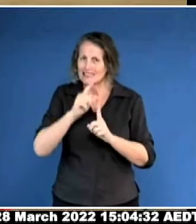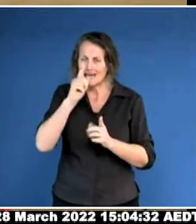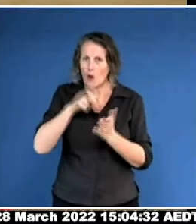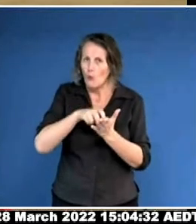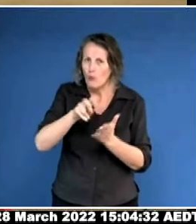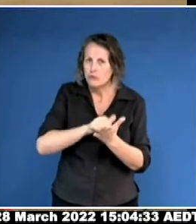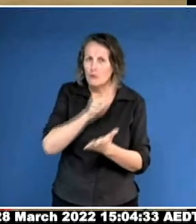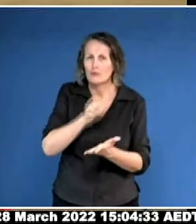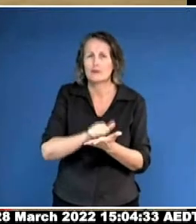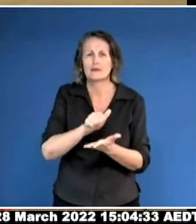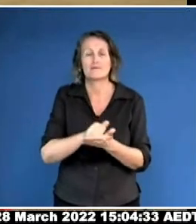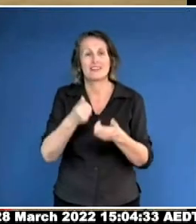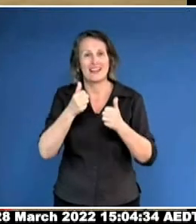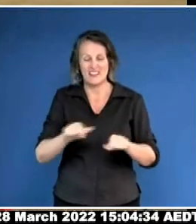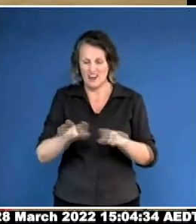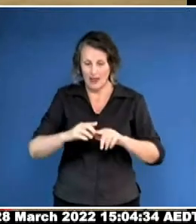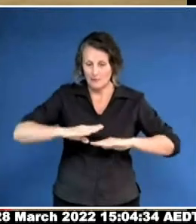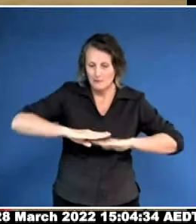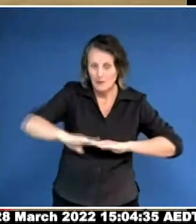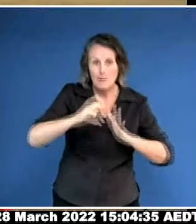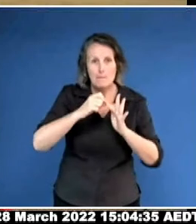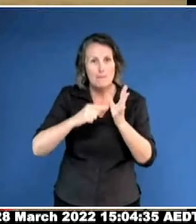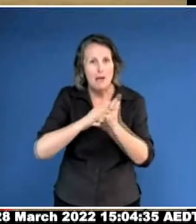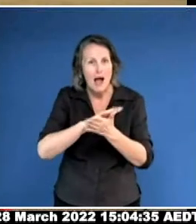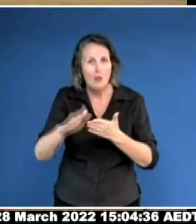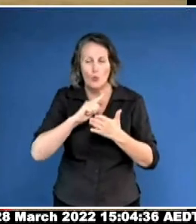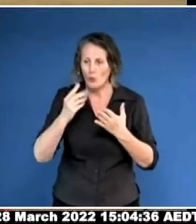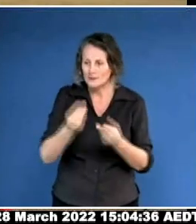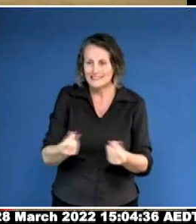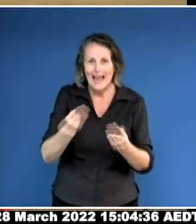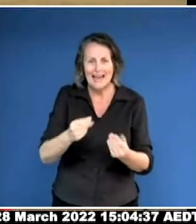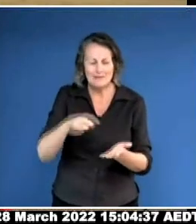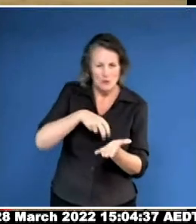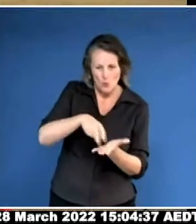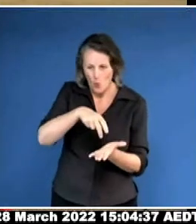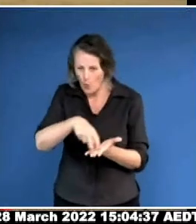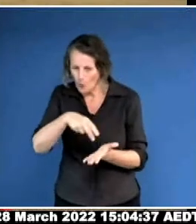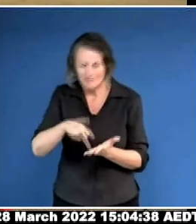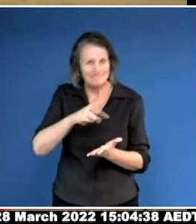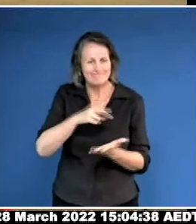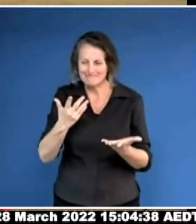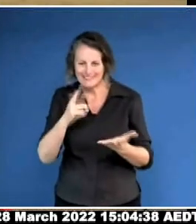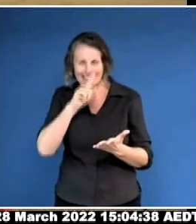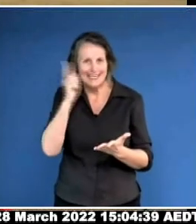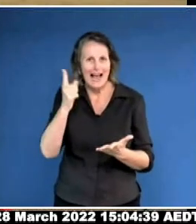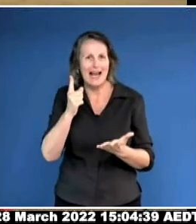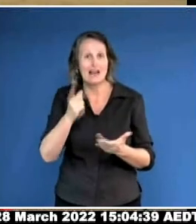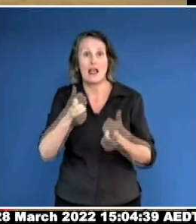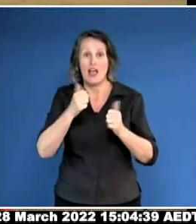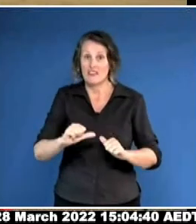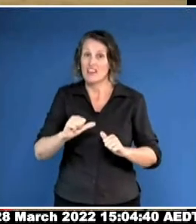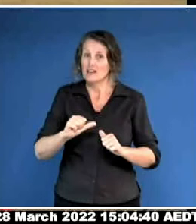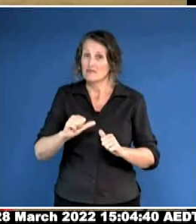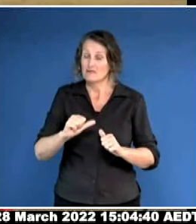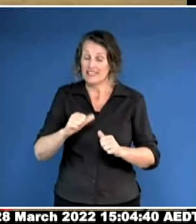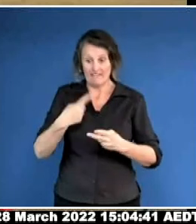uneven surfaces such as footpaths and sand, then stairs, then sitting to standing.